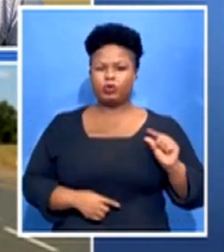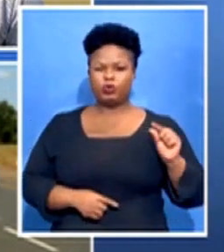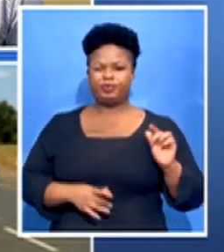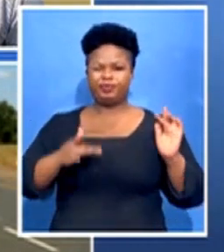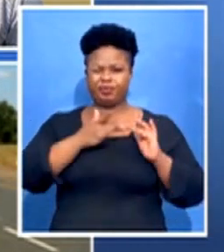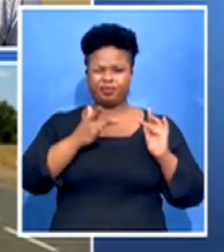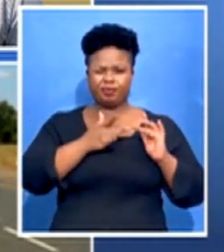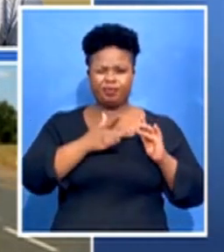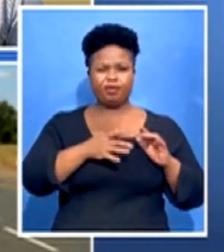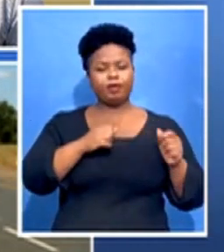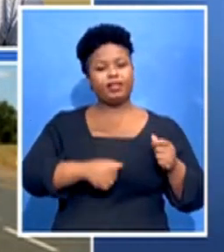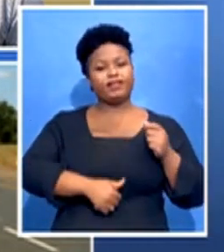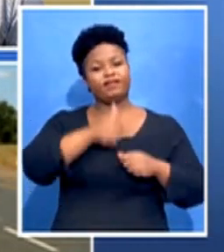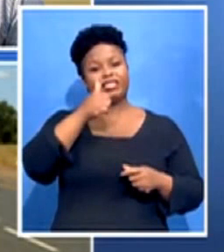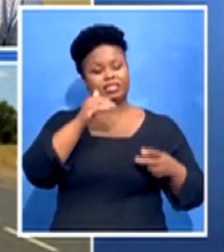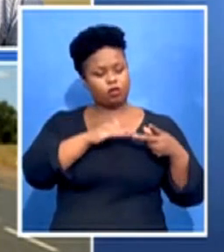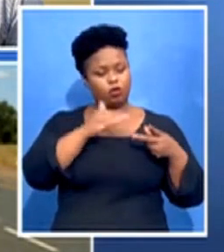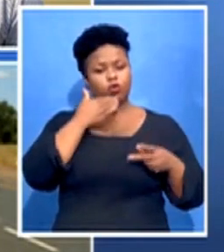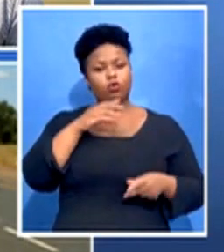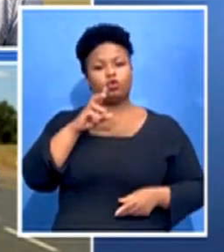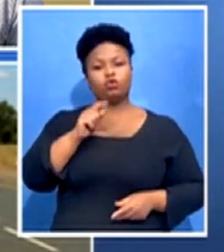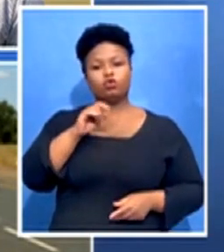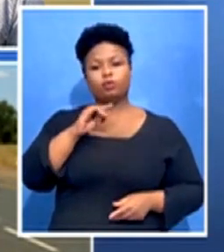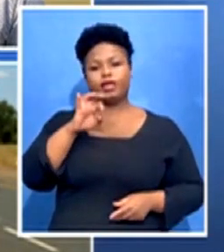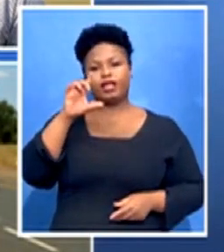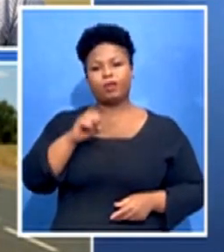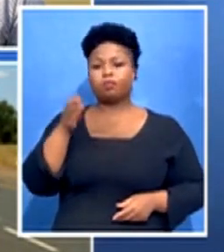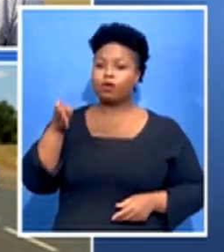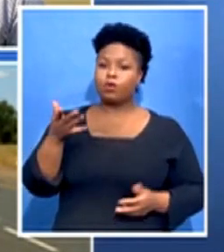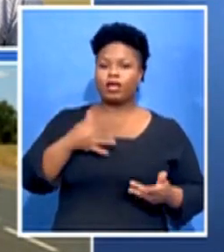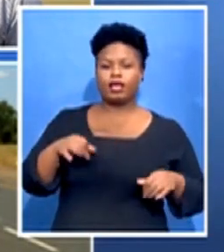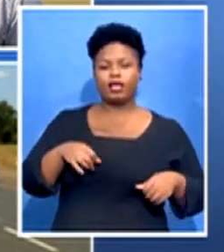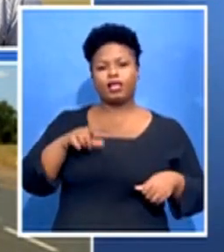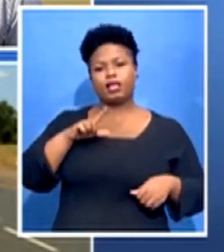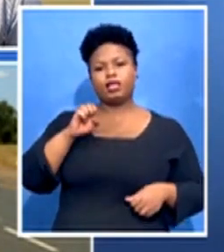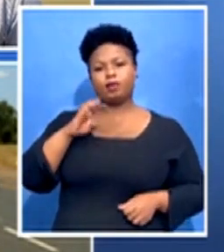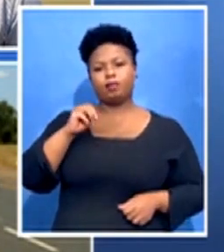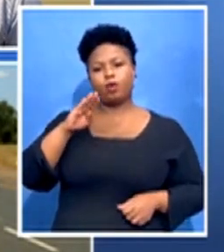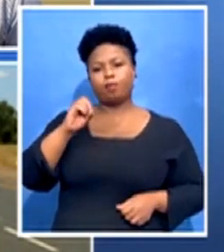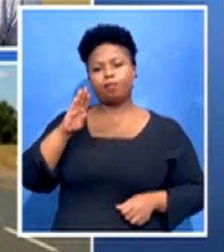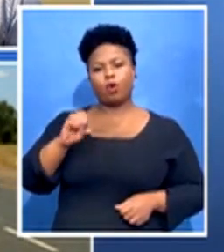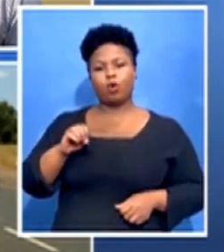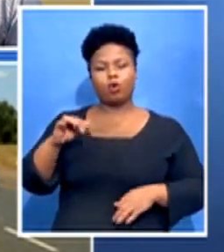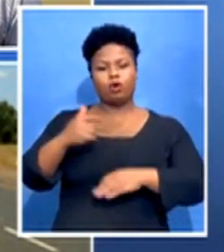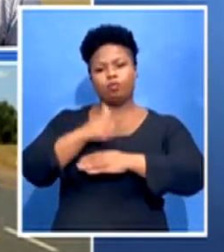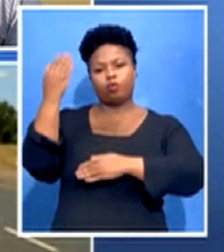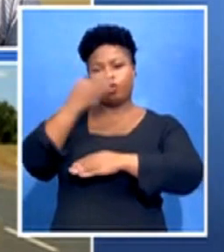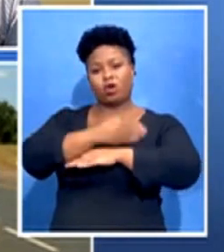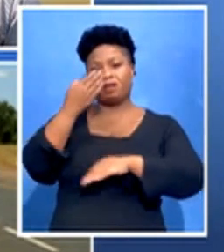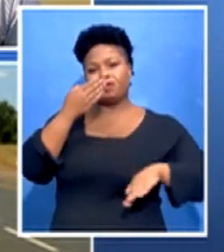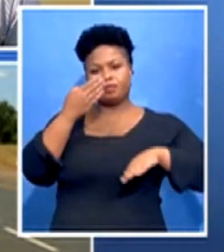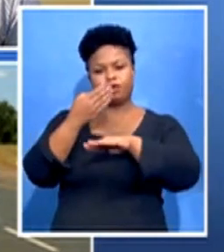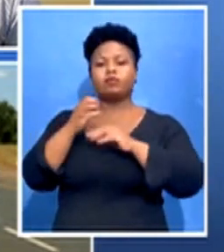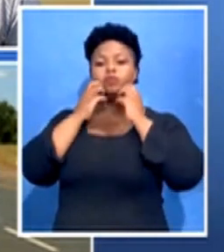Tumelo Motoho. He's live for us at the Lebombo border post. As you know, many travelers head to Mozambique. The Mpumalanga Road